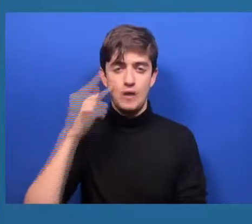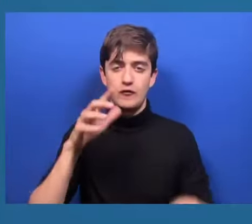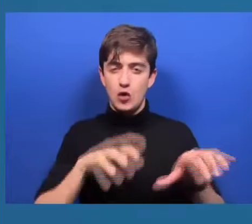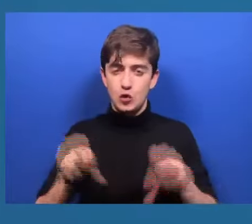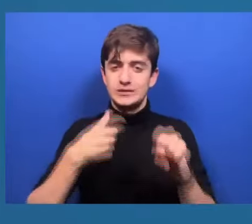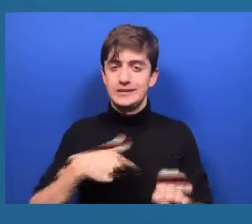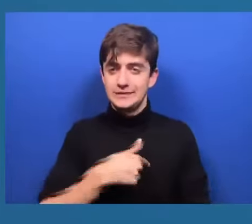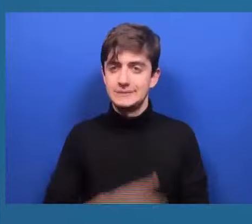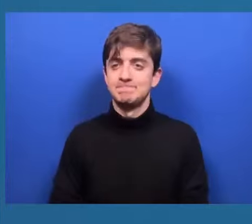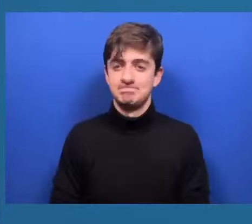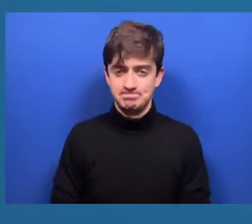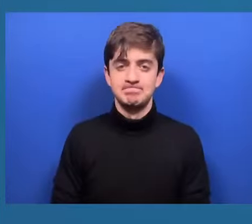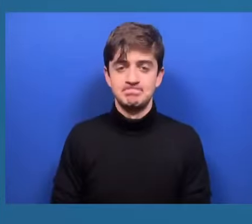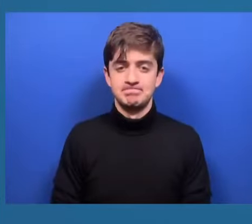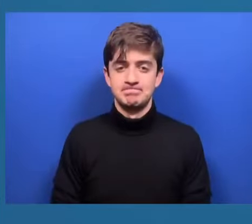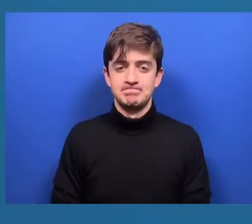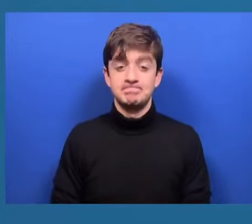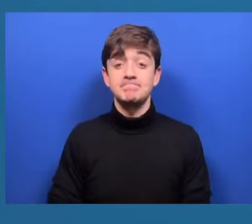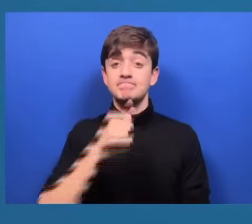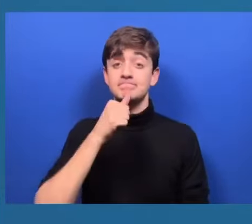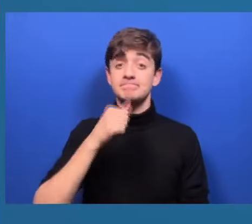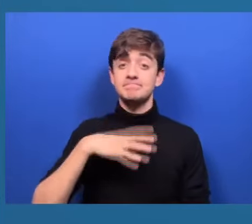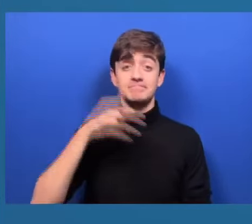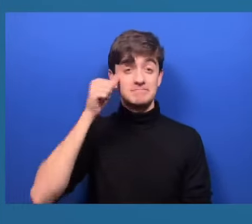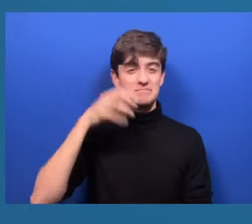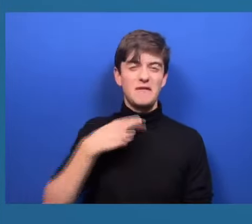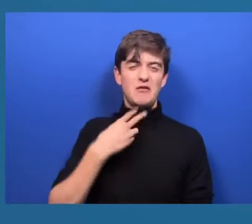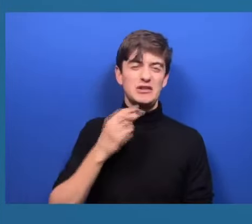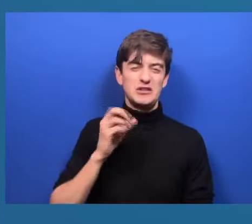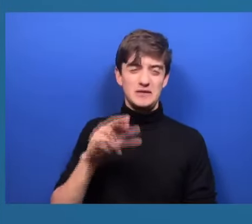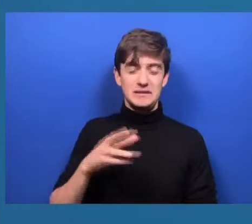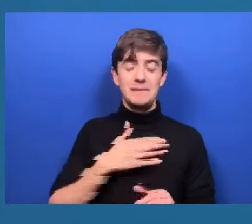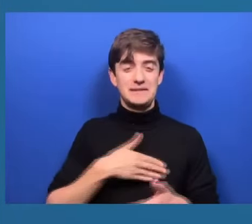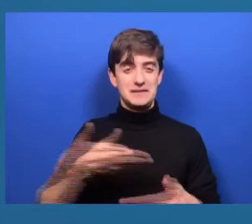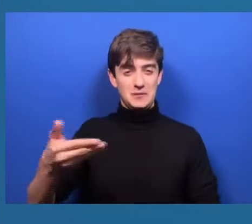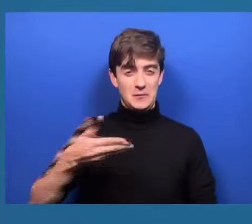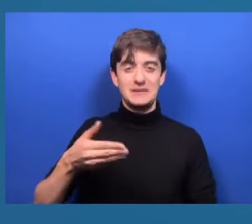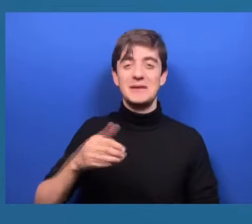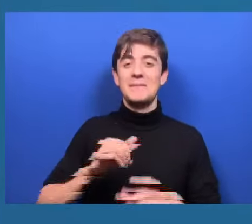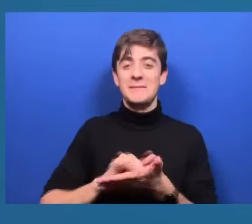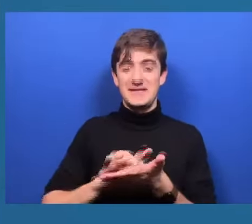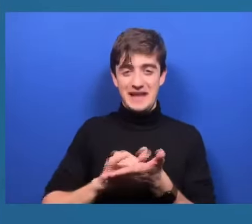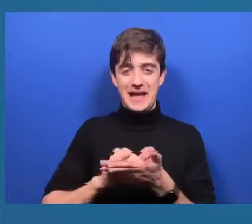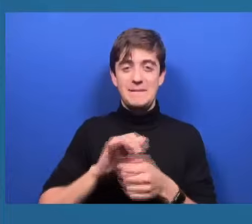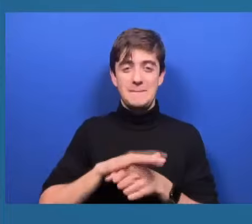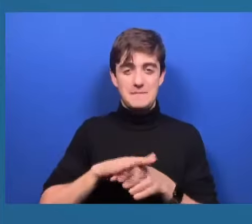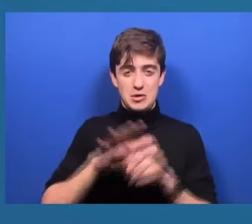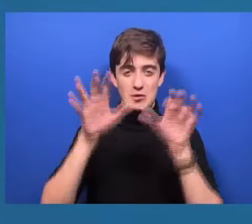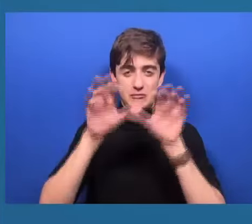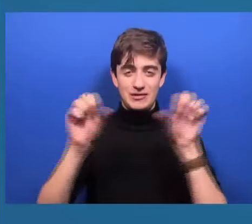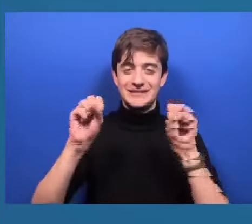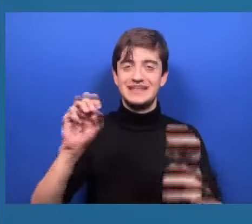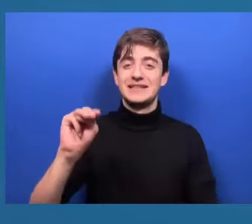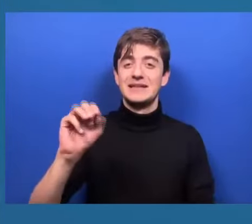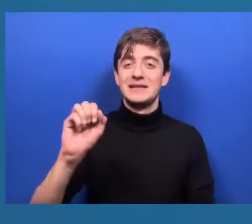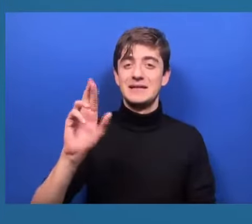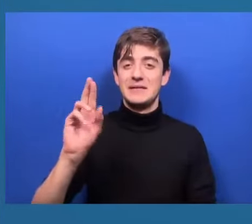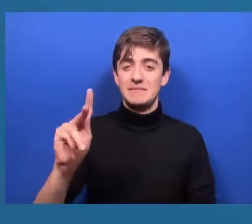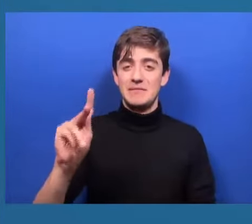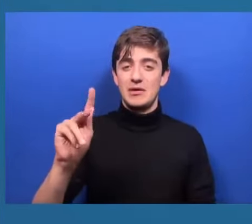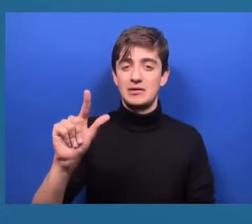and gentlemen, please welcome to the podium Manhattan Borough President Mark Levine. Thank you, thank you. Hands off